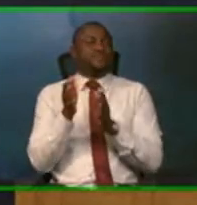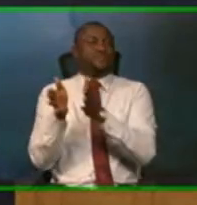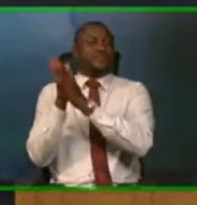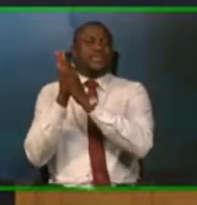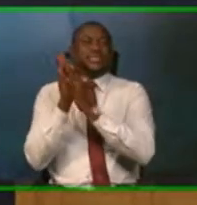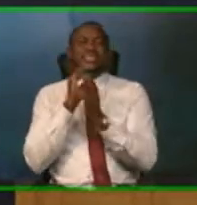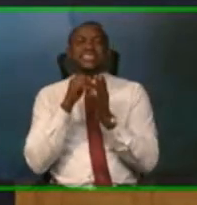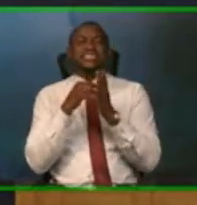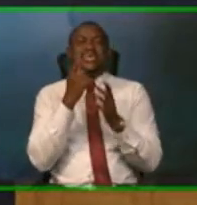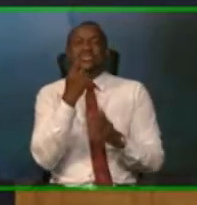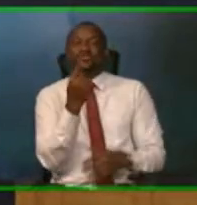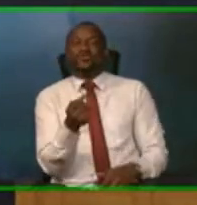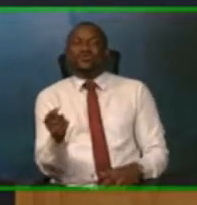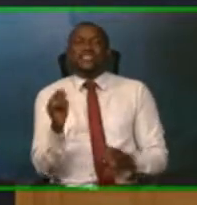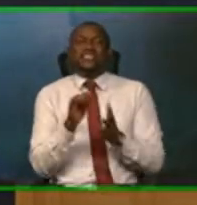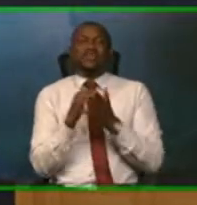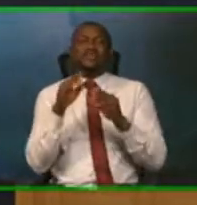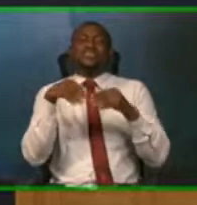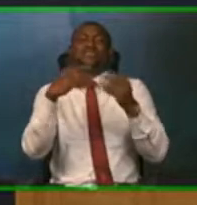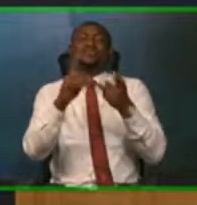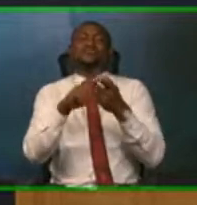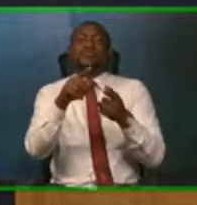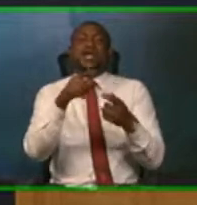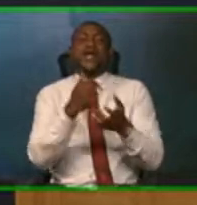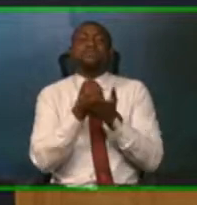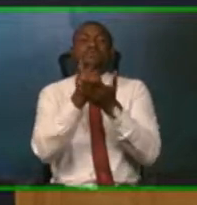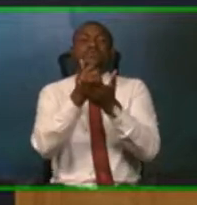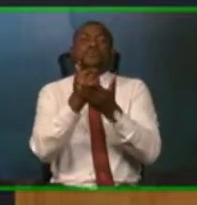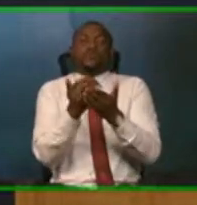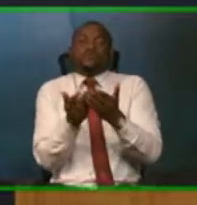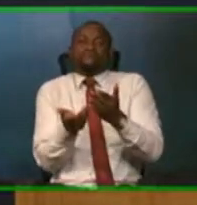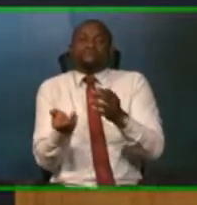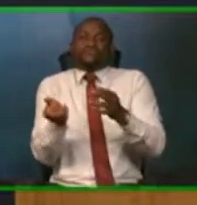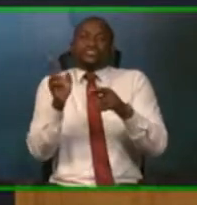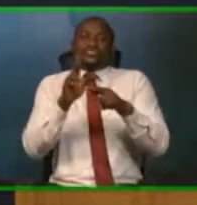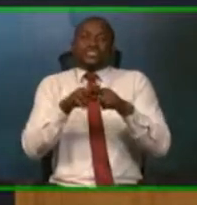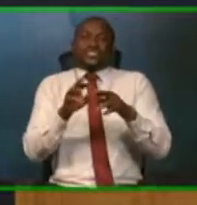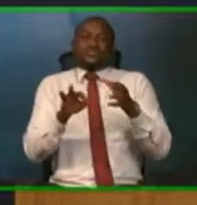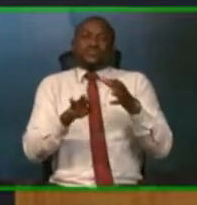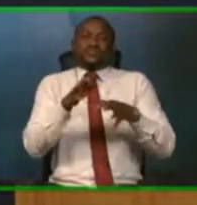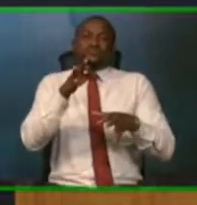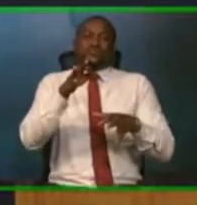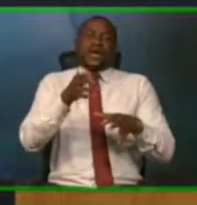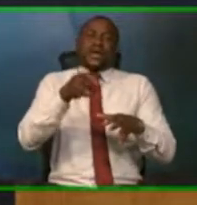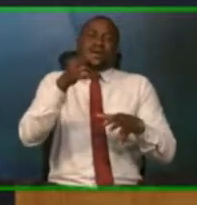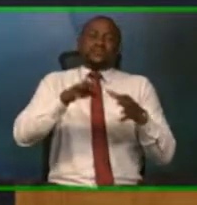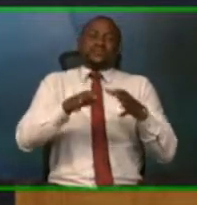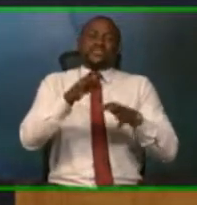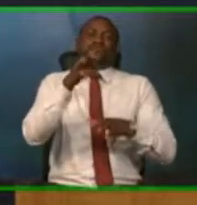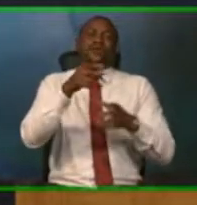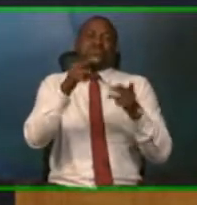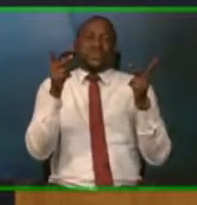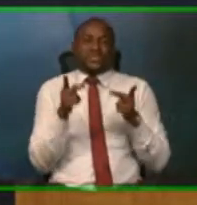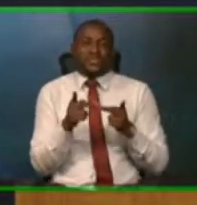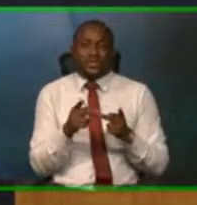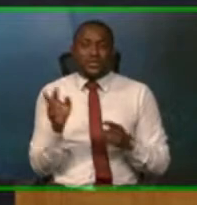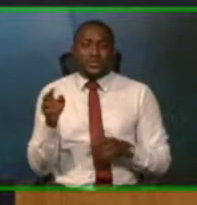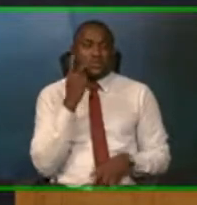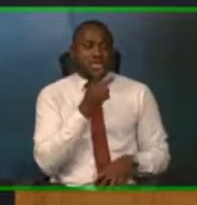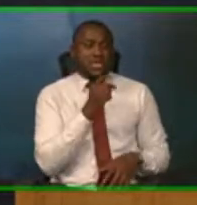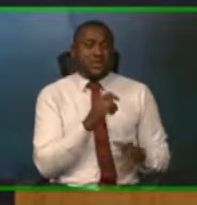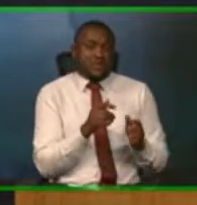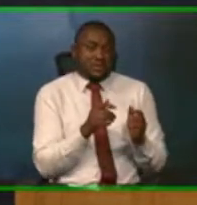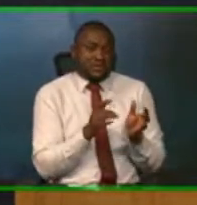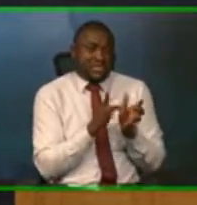It is a tool that was given to help you evolve to superior spiritual dimensions. Show me a believer that just came into